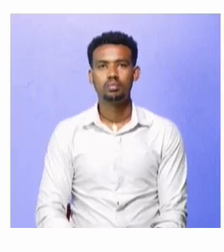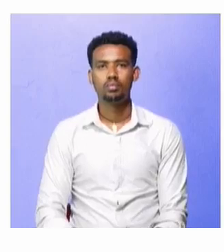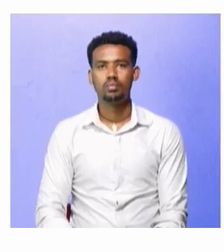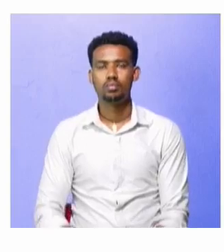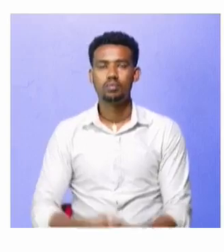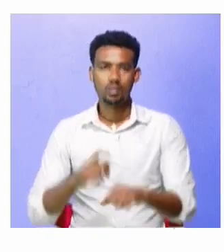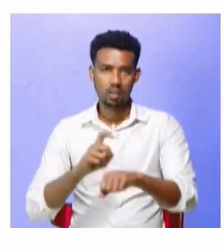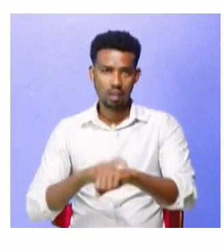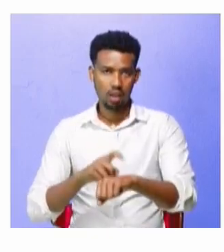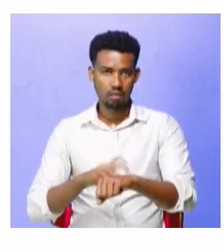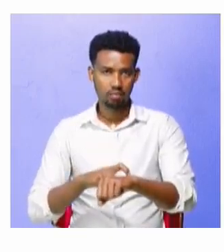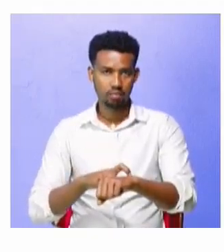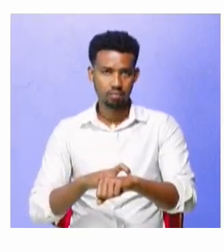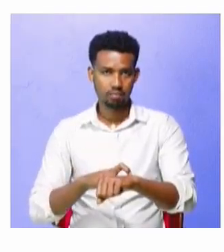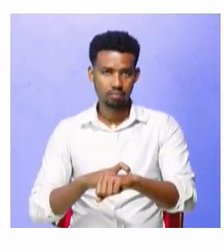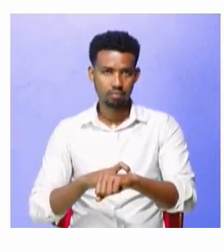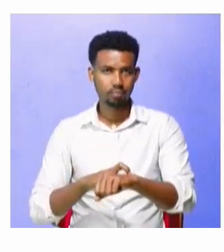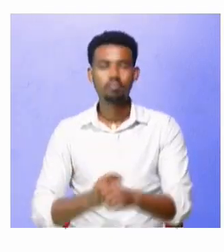time.